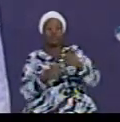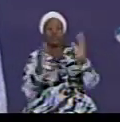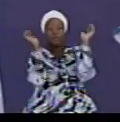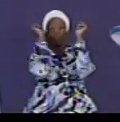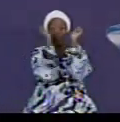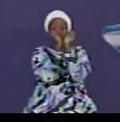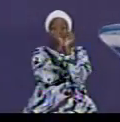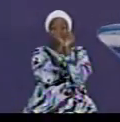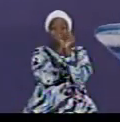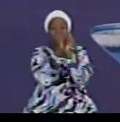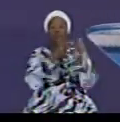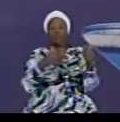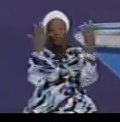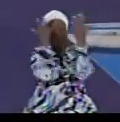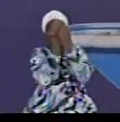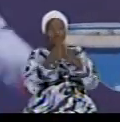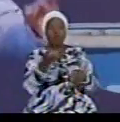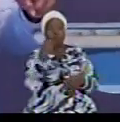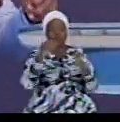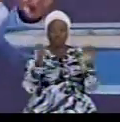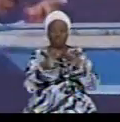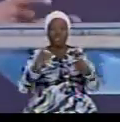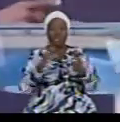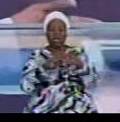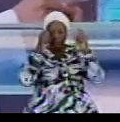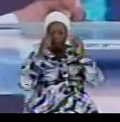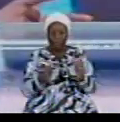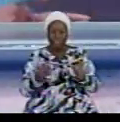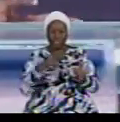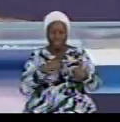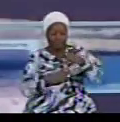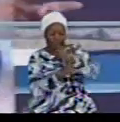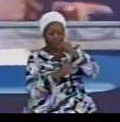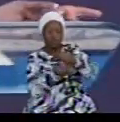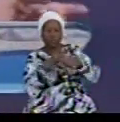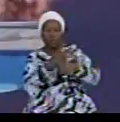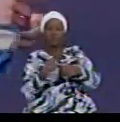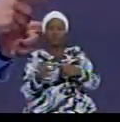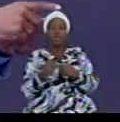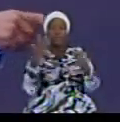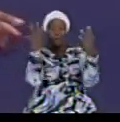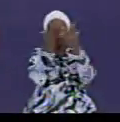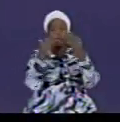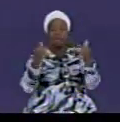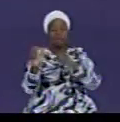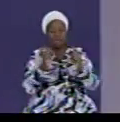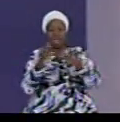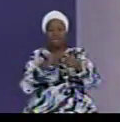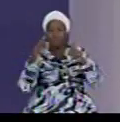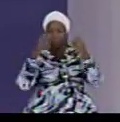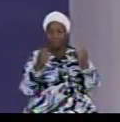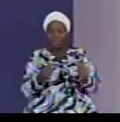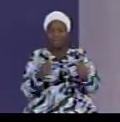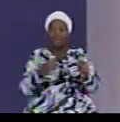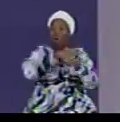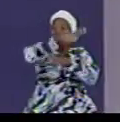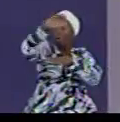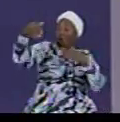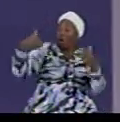prison were shaking, and immediately the foundations of the prison shaking, then immediately now all